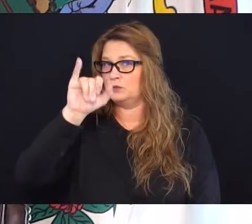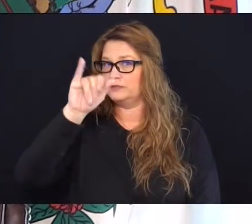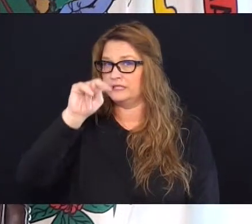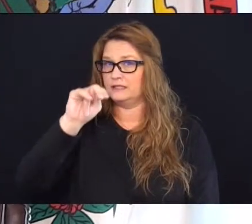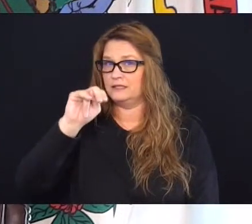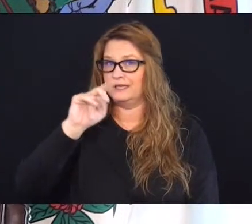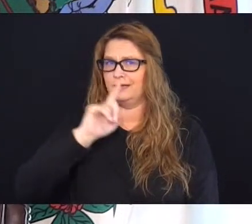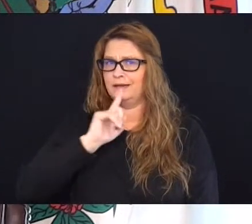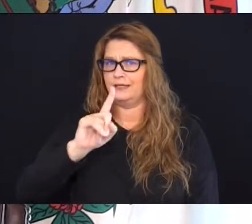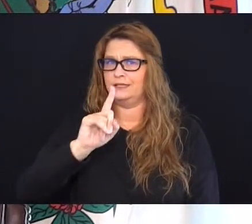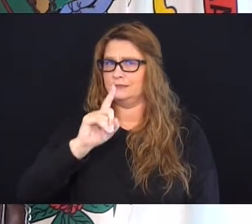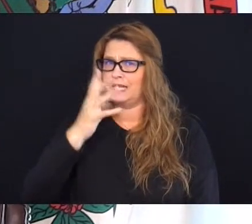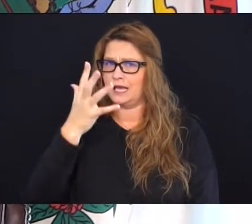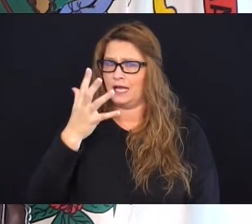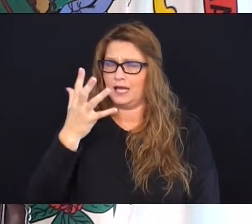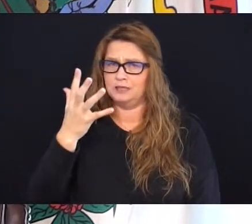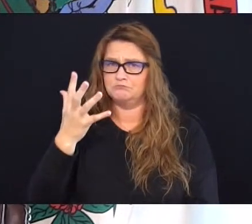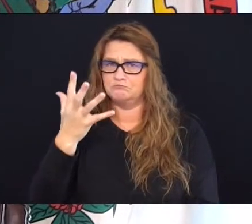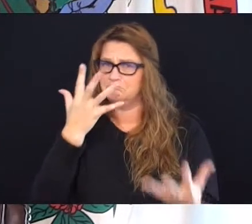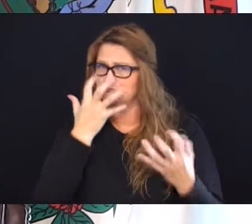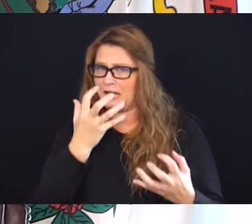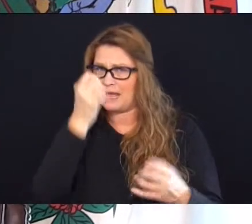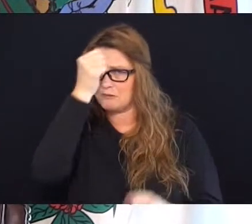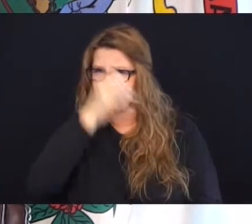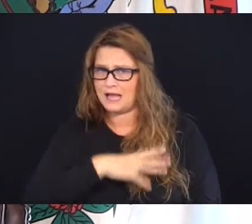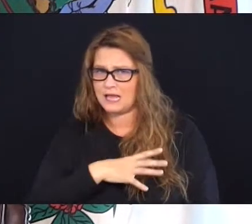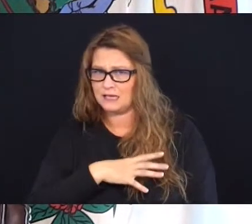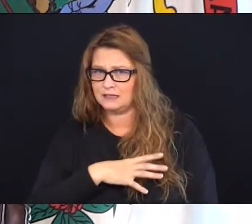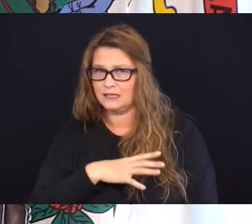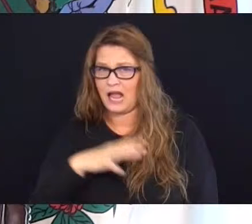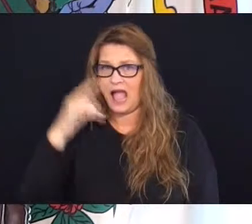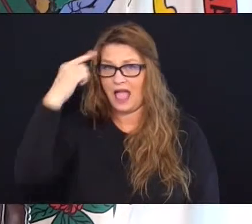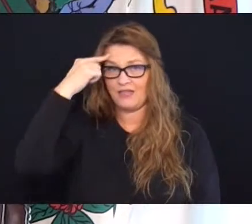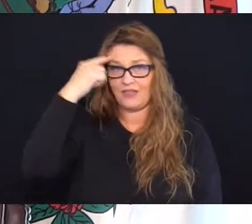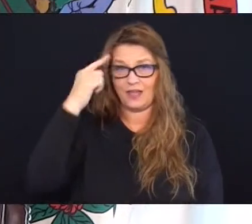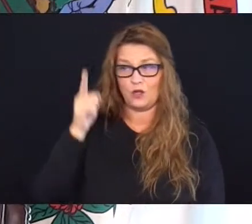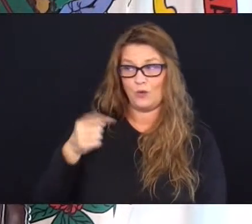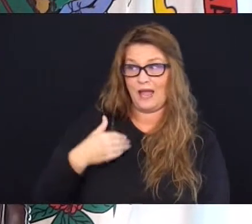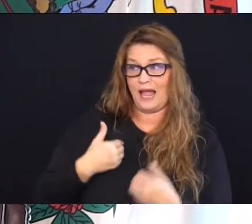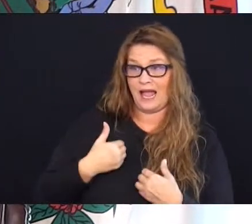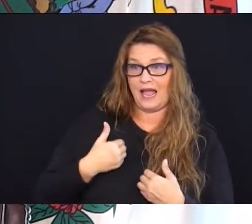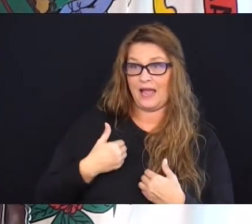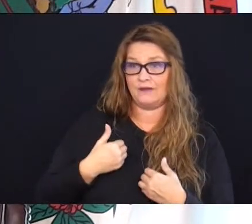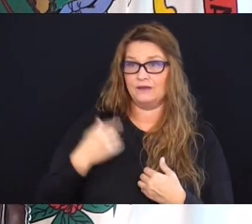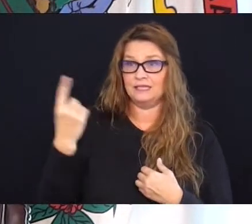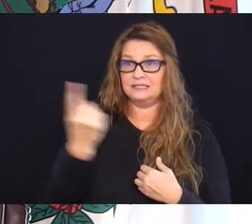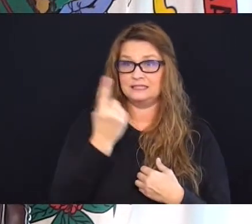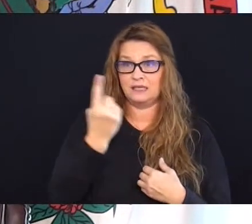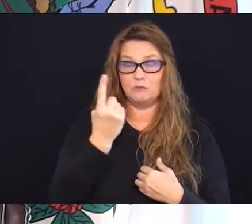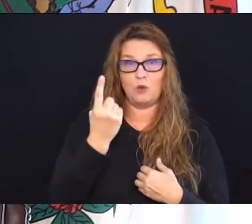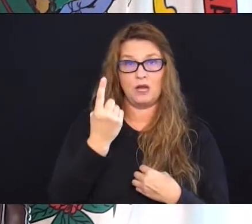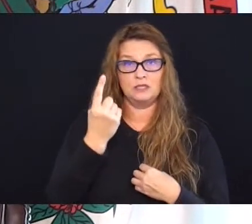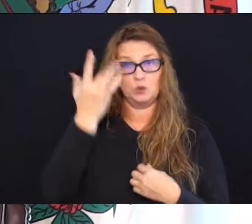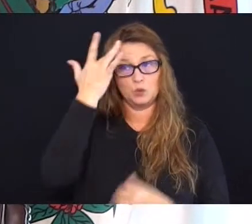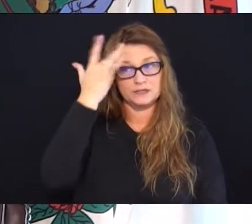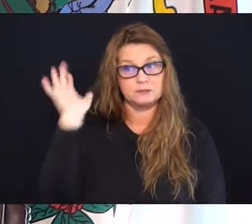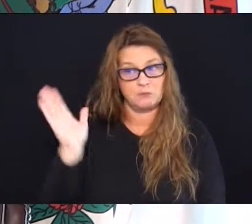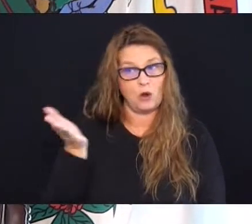I really believe you've got a calculating, misguided individual that's really smart.